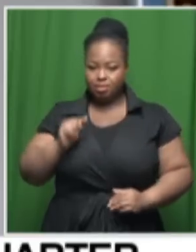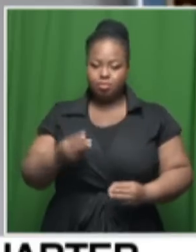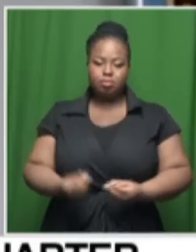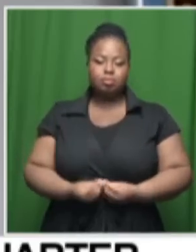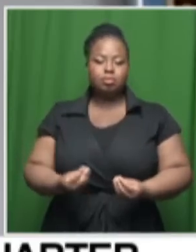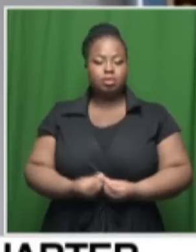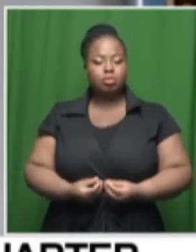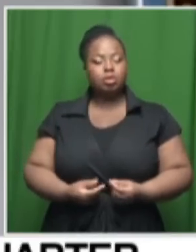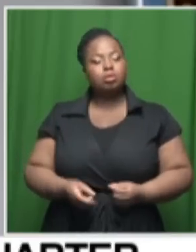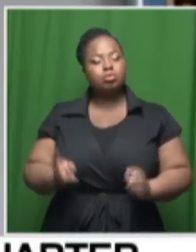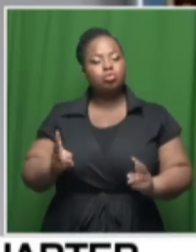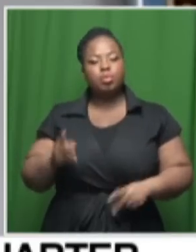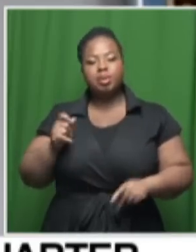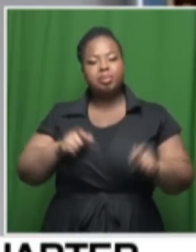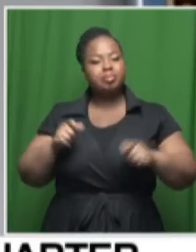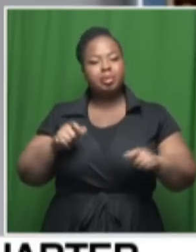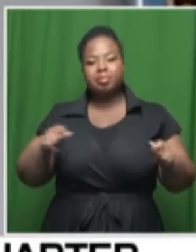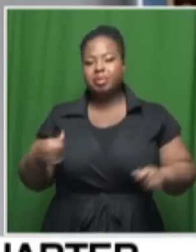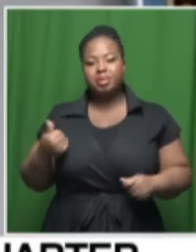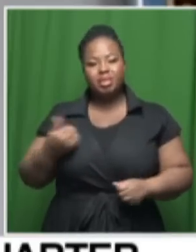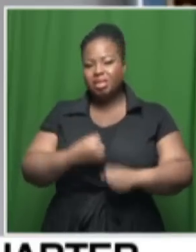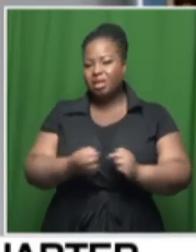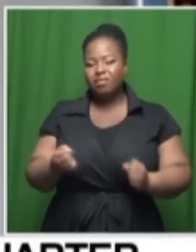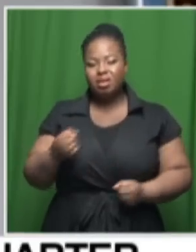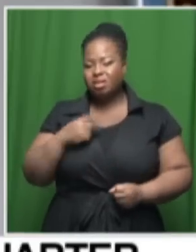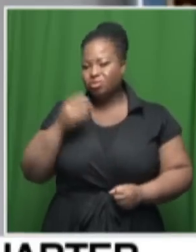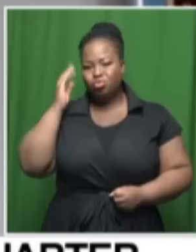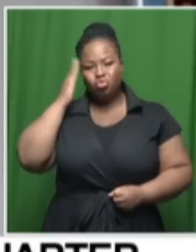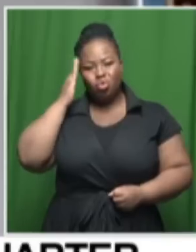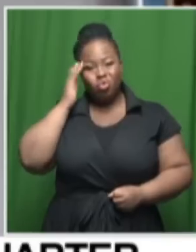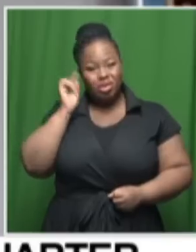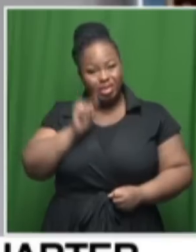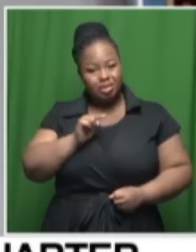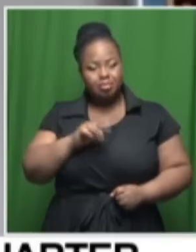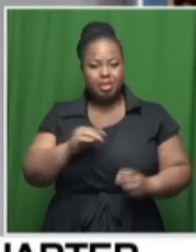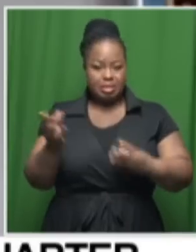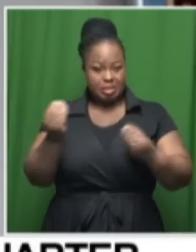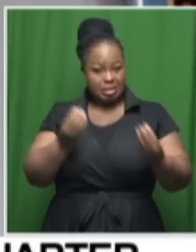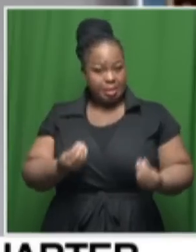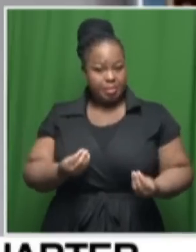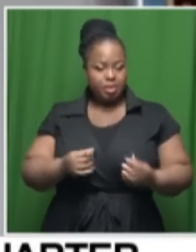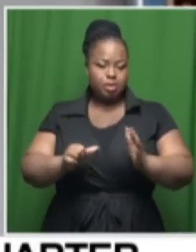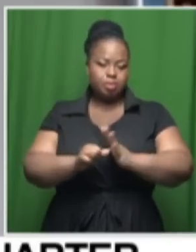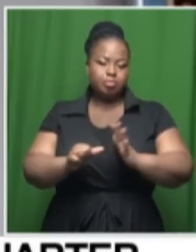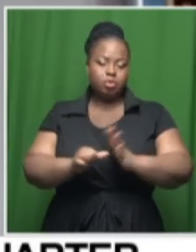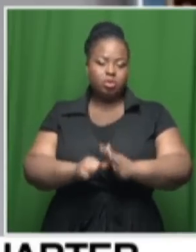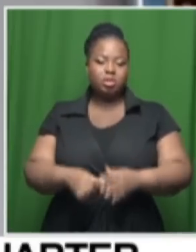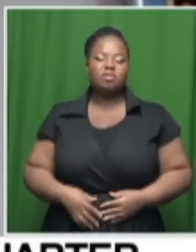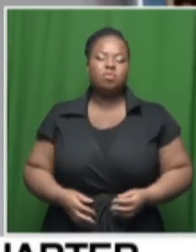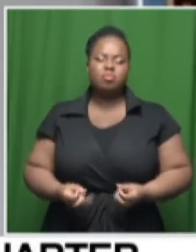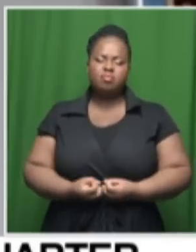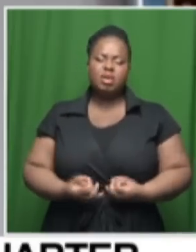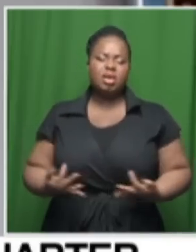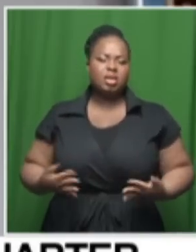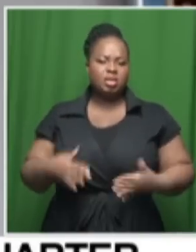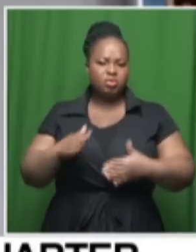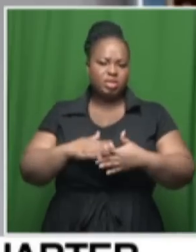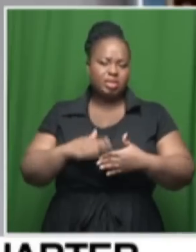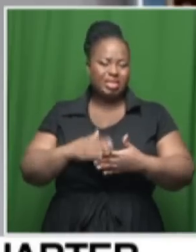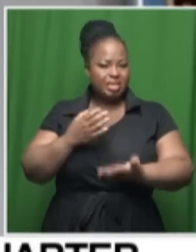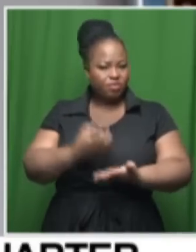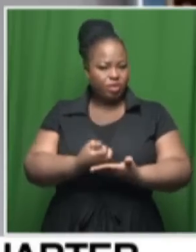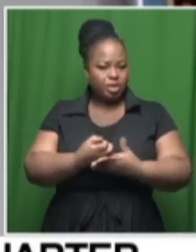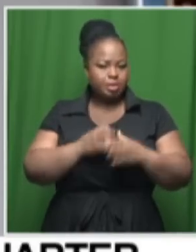something that the ordinary people, the man on the street, don't usually look at. But these ratios are very important for a number of other more